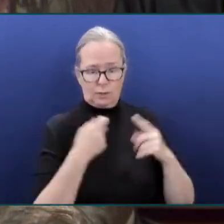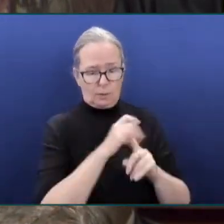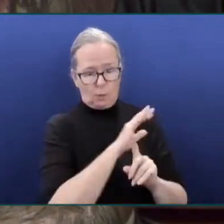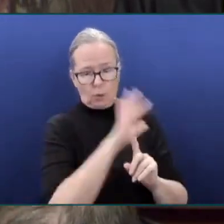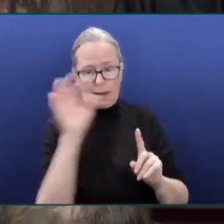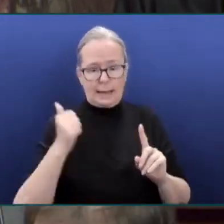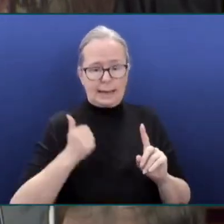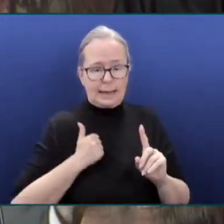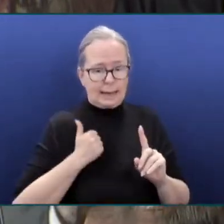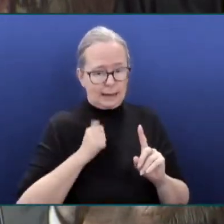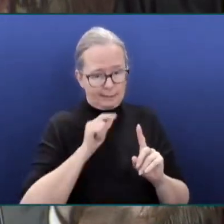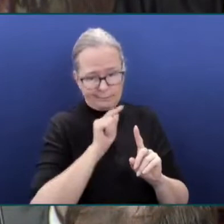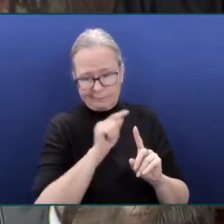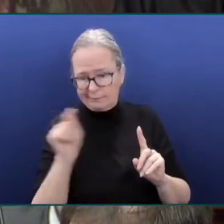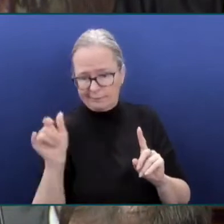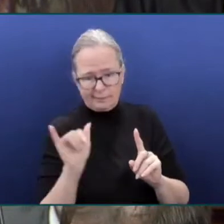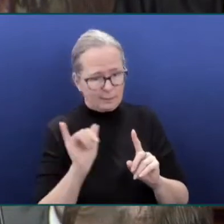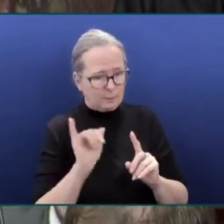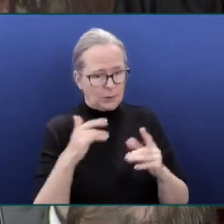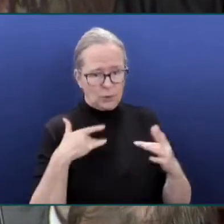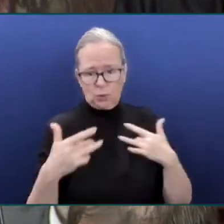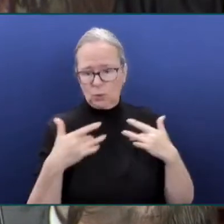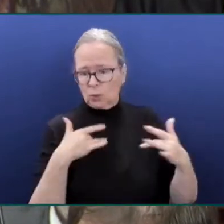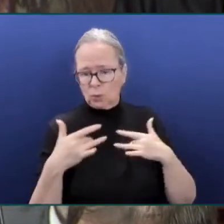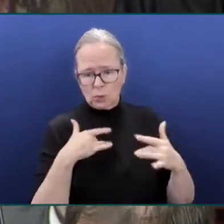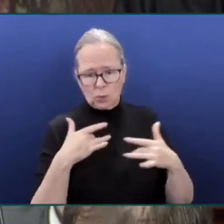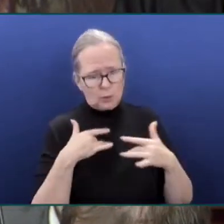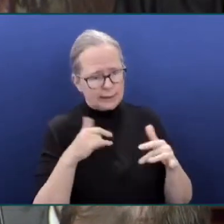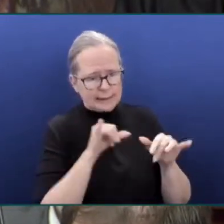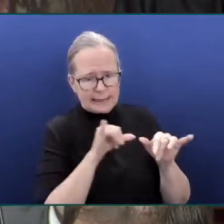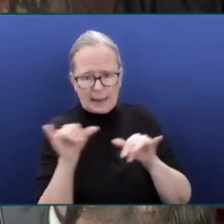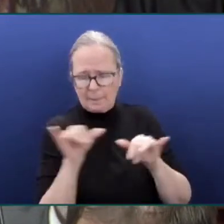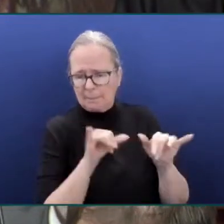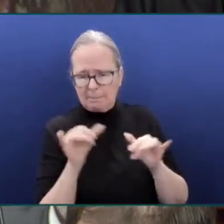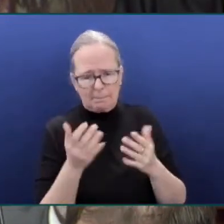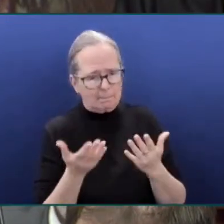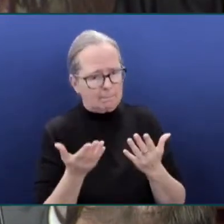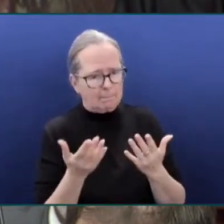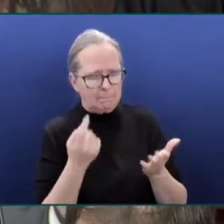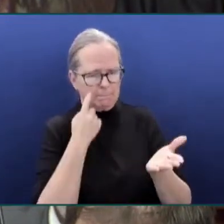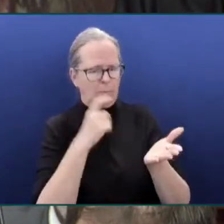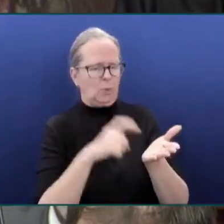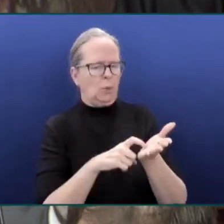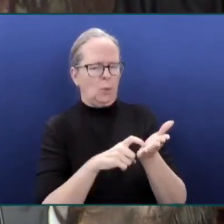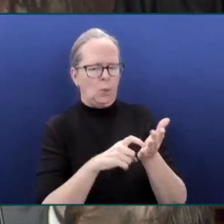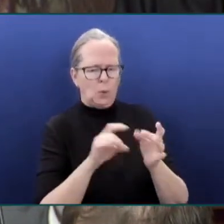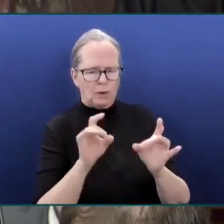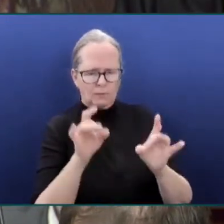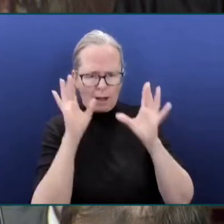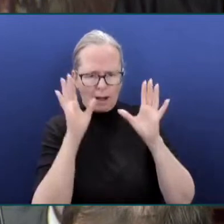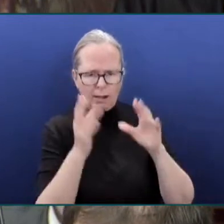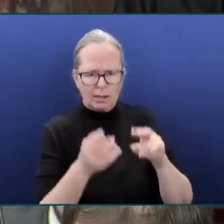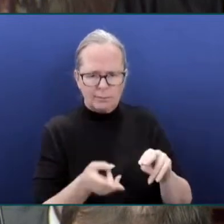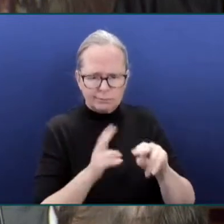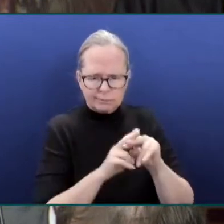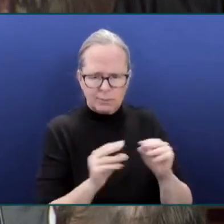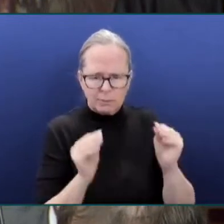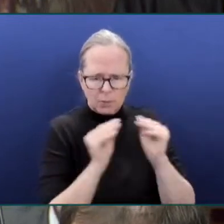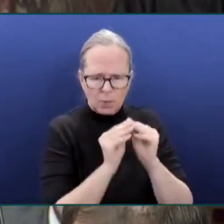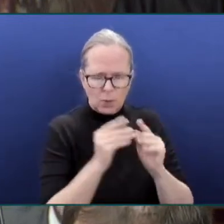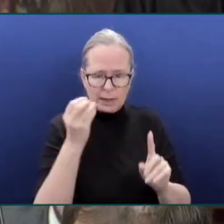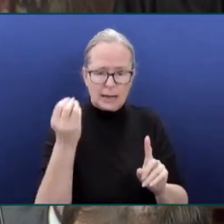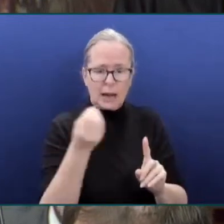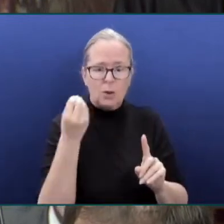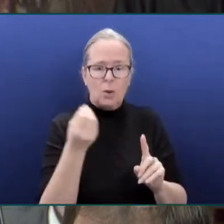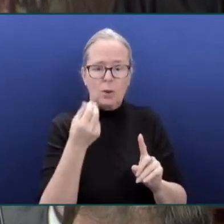this country, which is an increase in violence. In Ontario, they talked about gun violence. In Manitoba, it was bear spray.